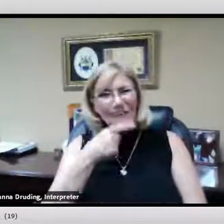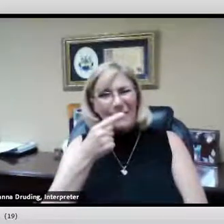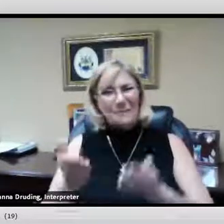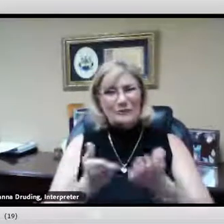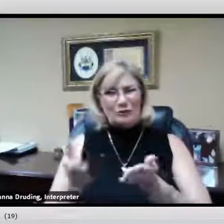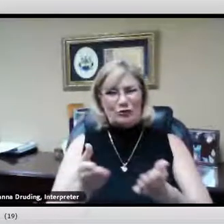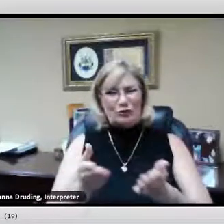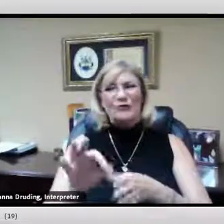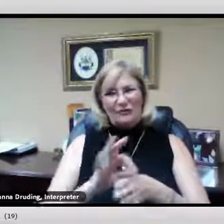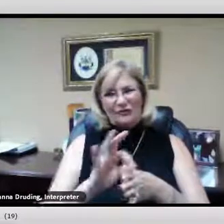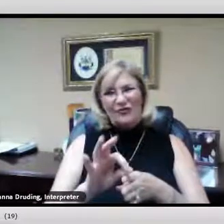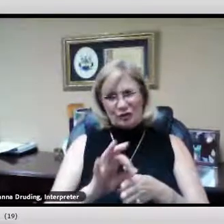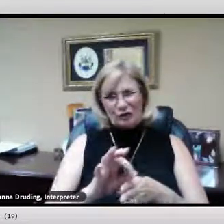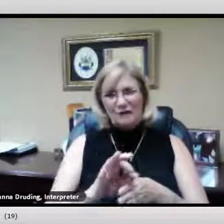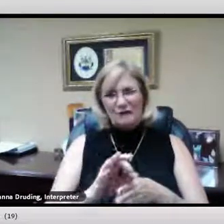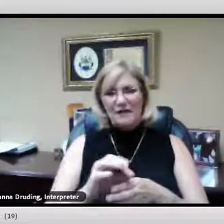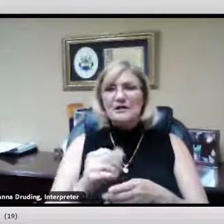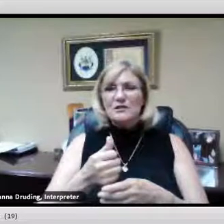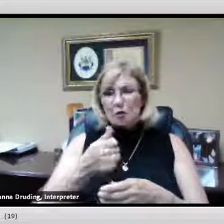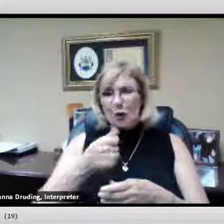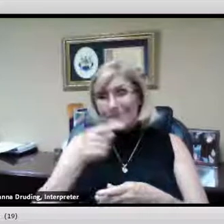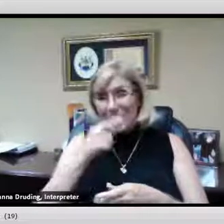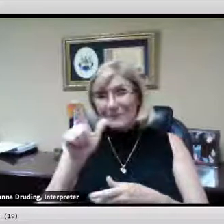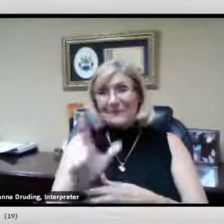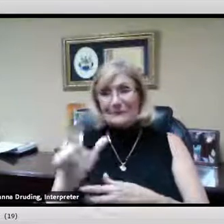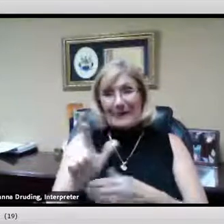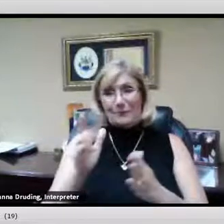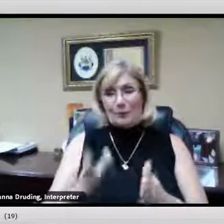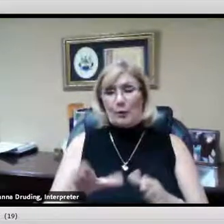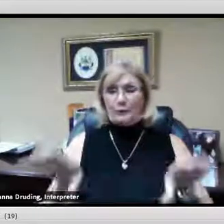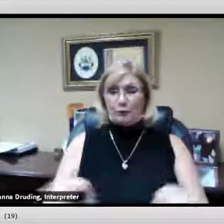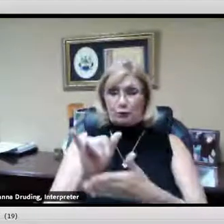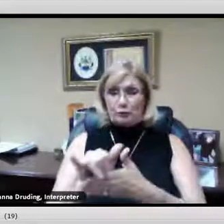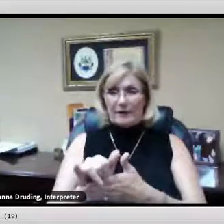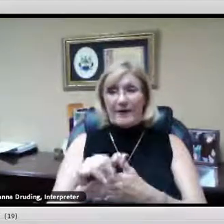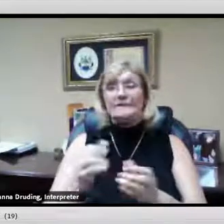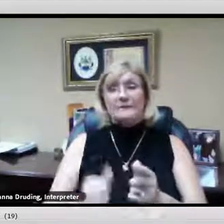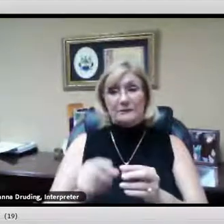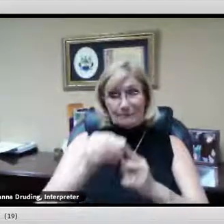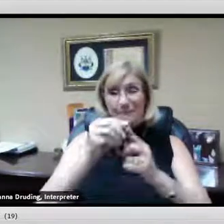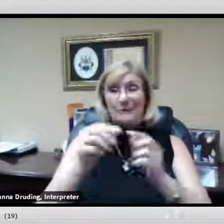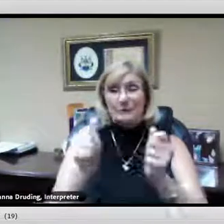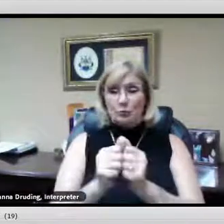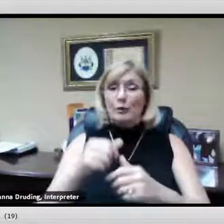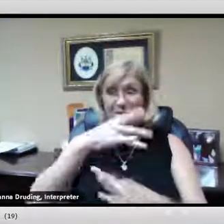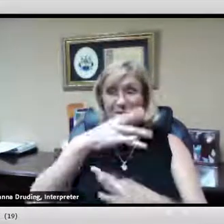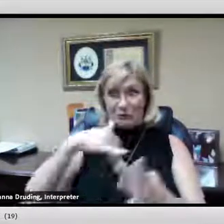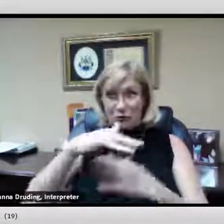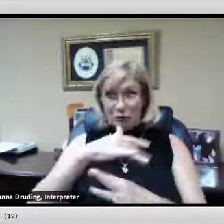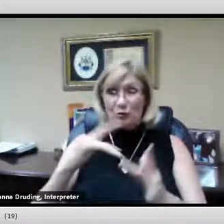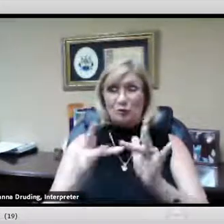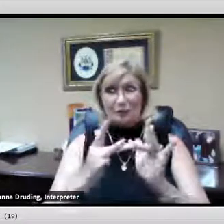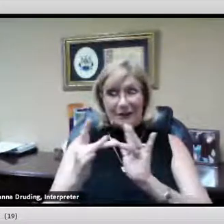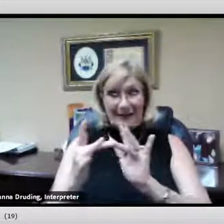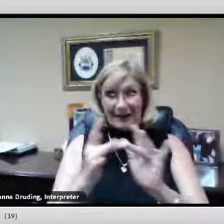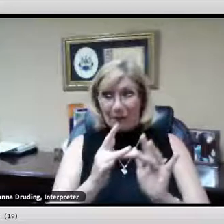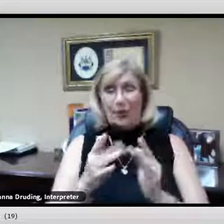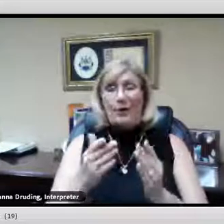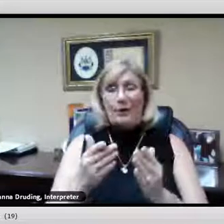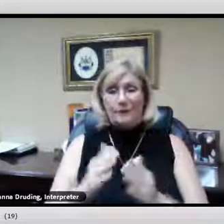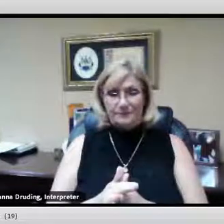function. And so the public librarians do that. And similarly with our social network presence, the same public services